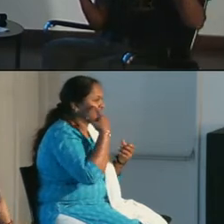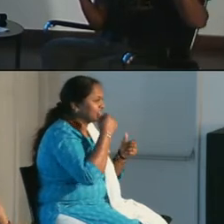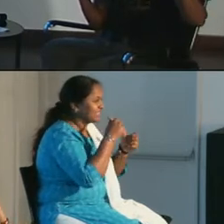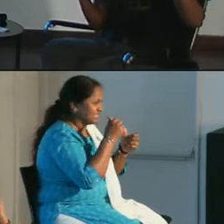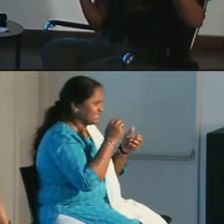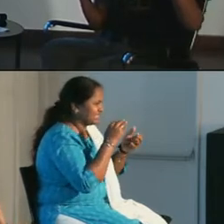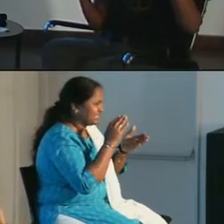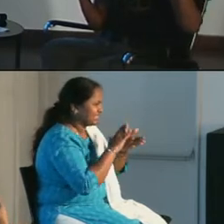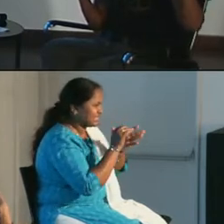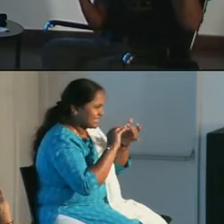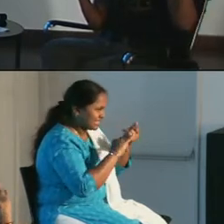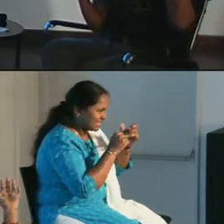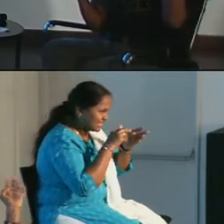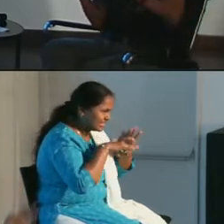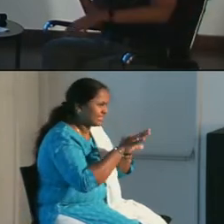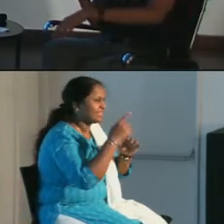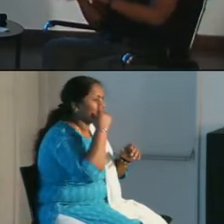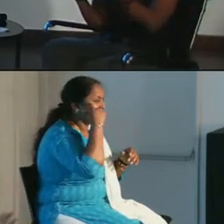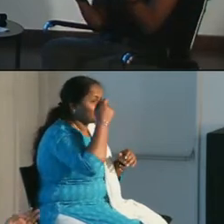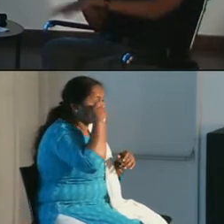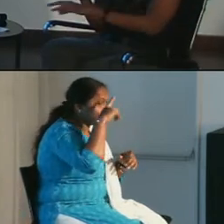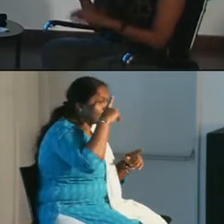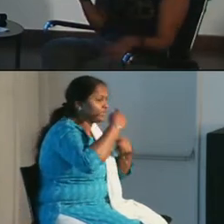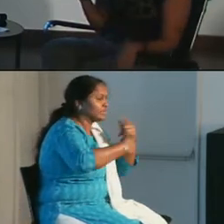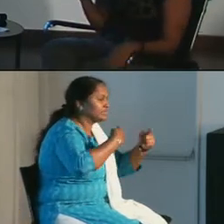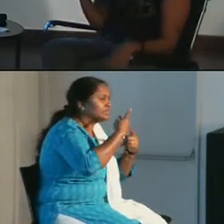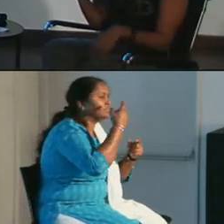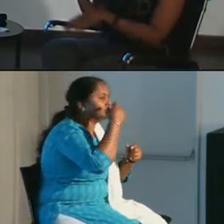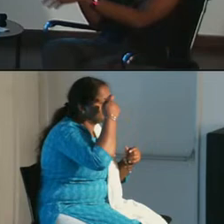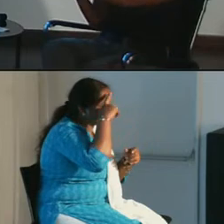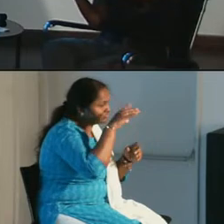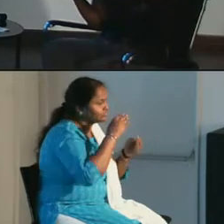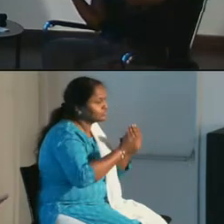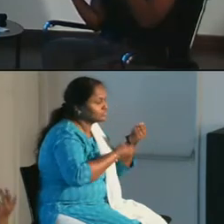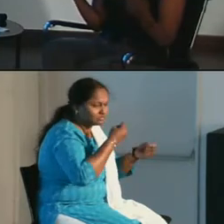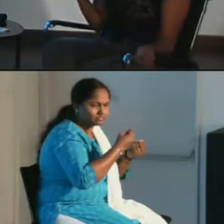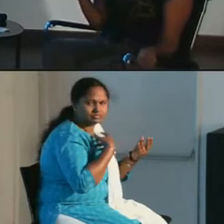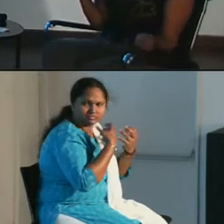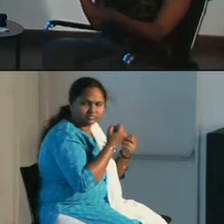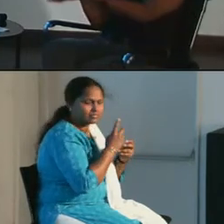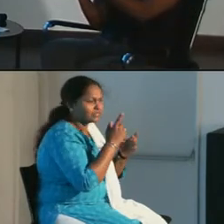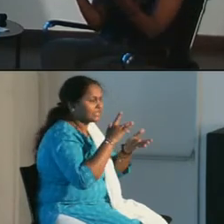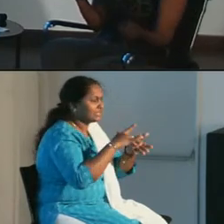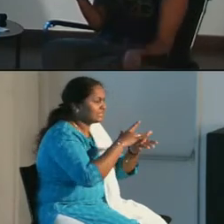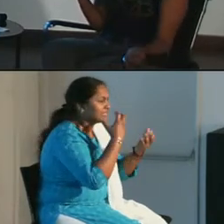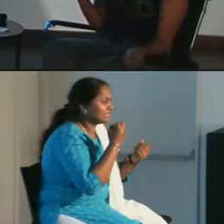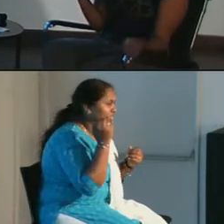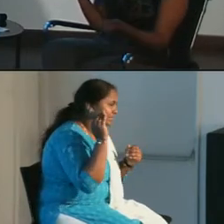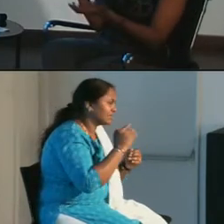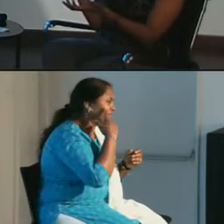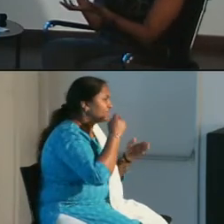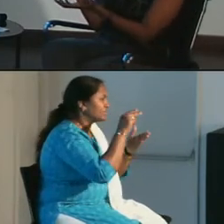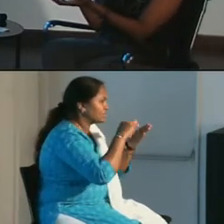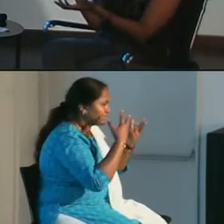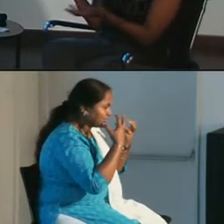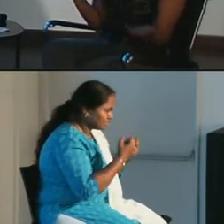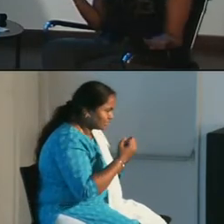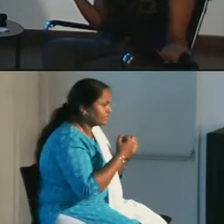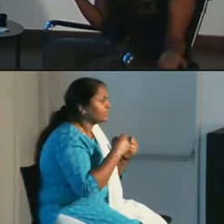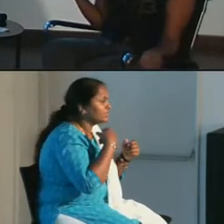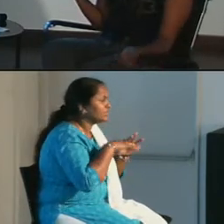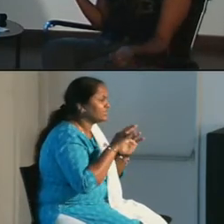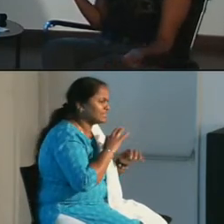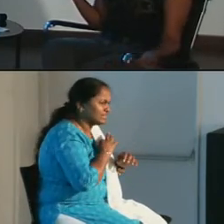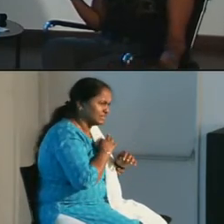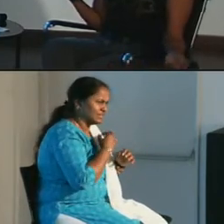who runs his father's factory business. But I brought him to this space to come and paint, and he's like,